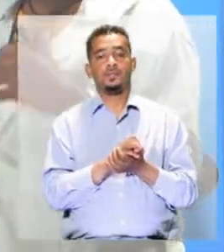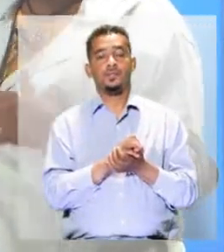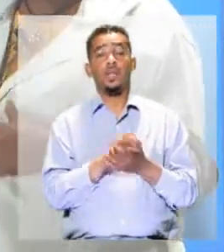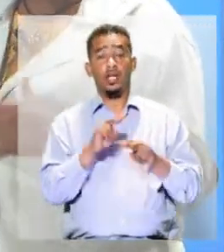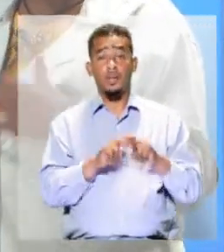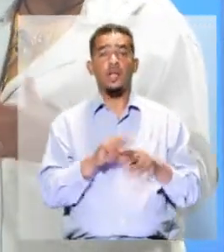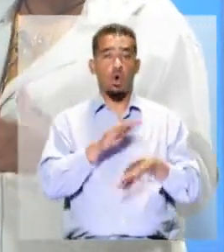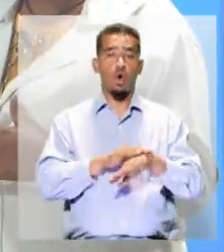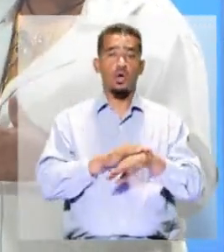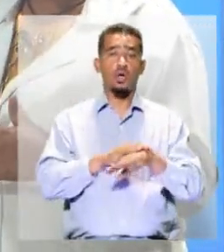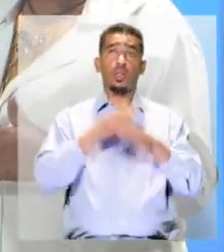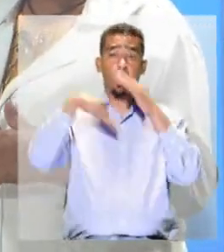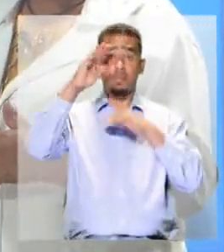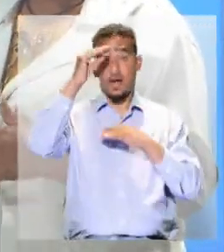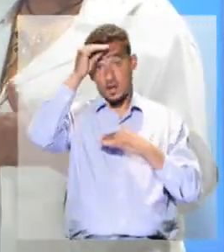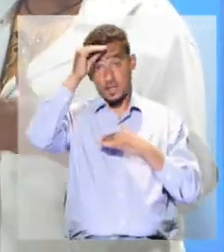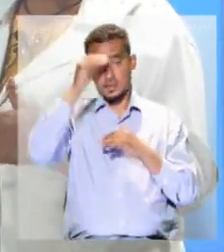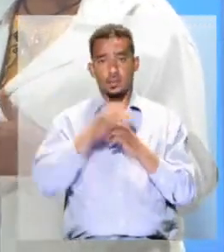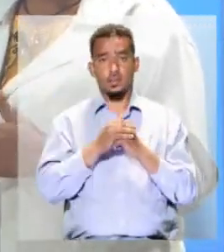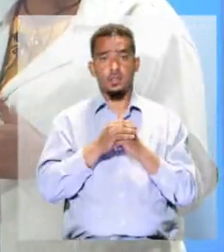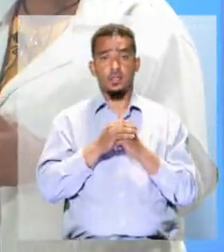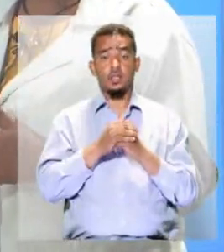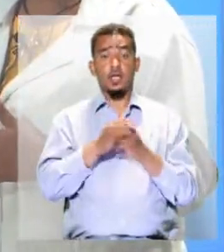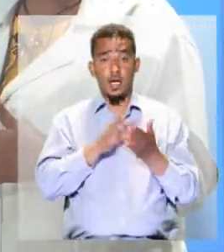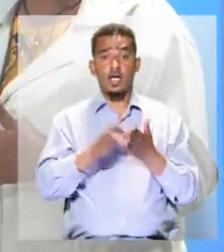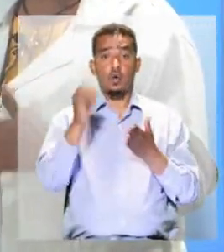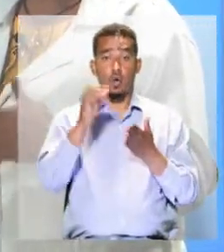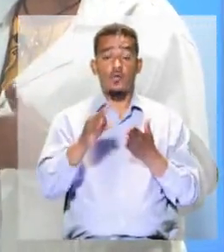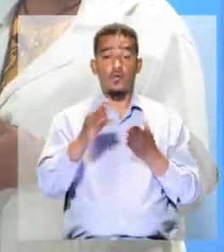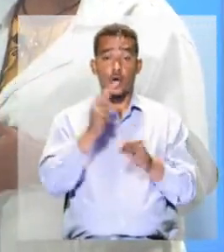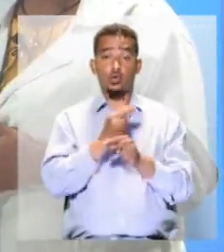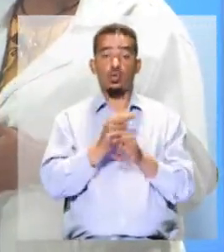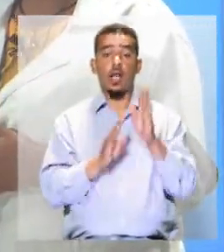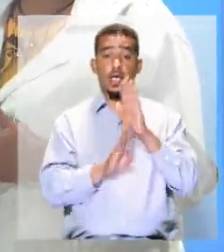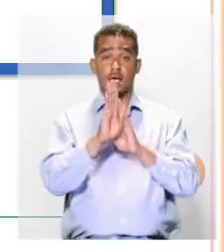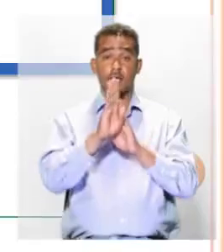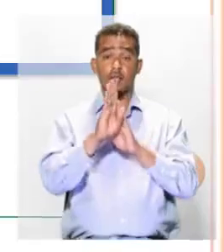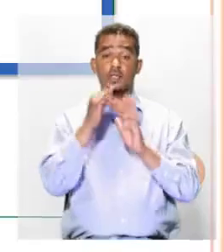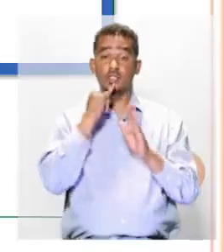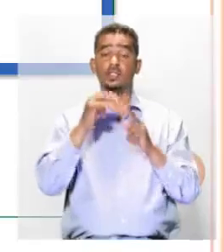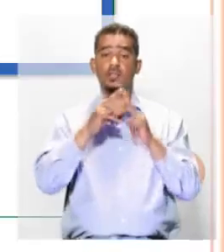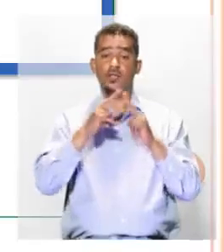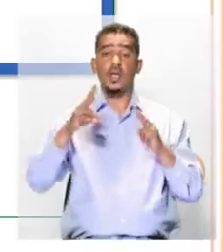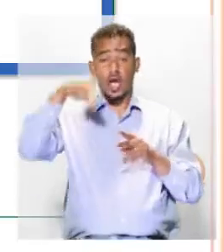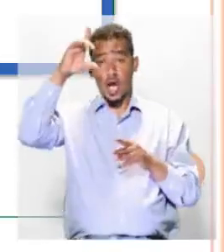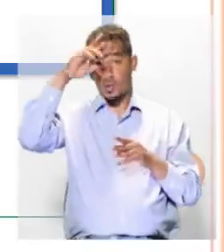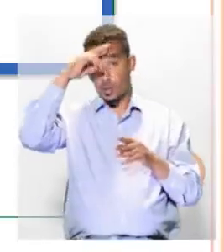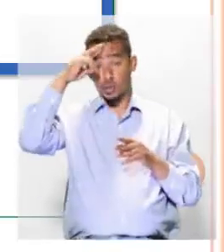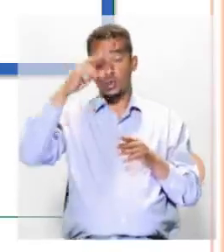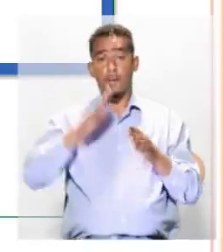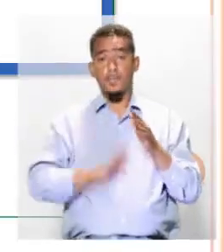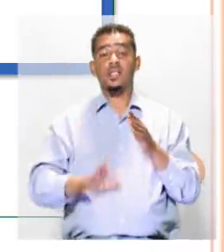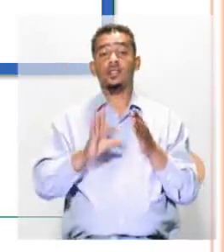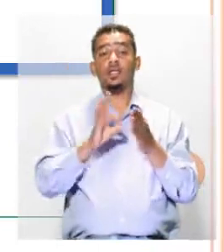Depend on the above lesson, a rate of natural increase in Africa is high because the birth rate